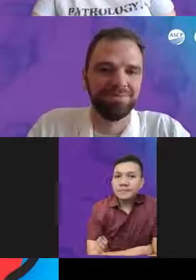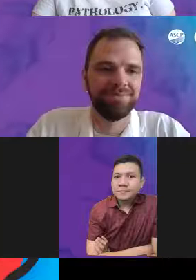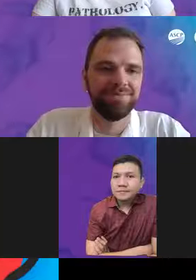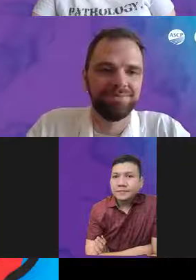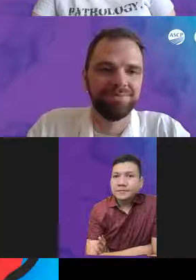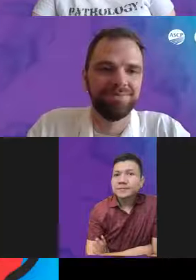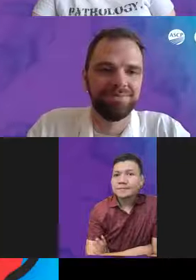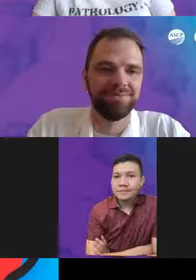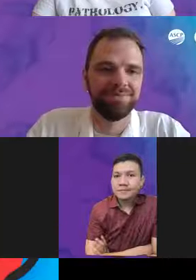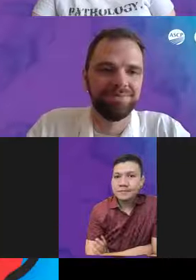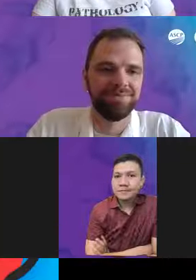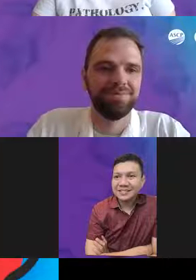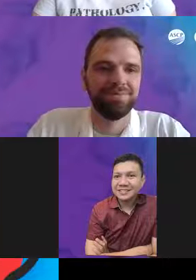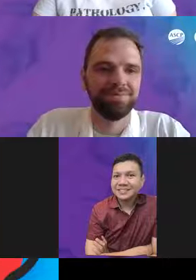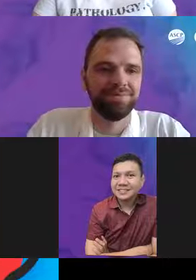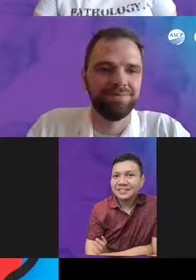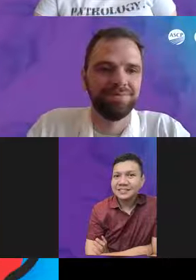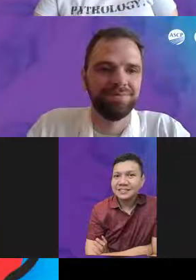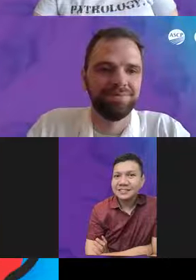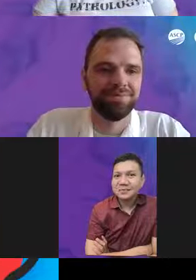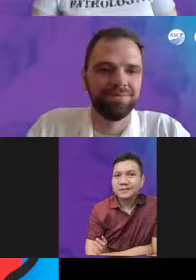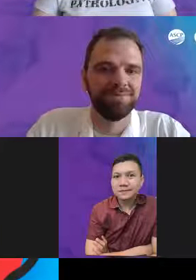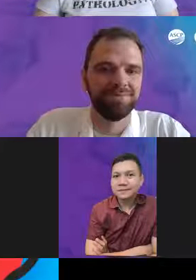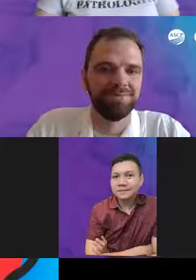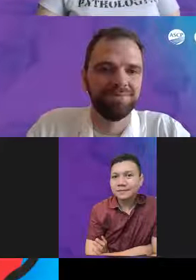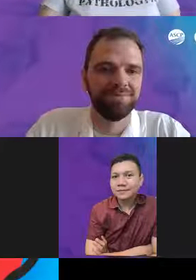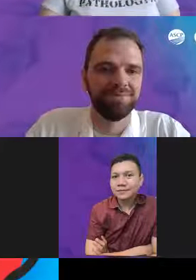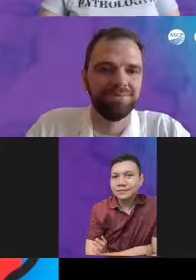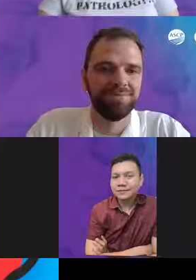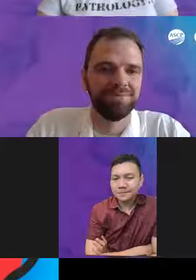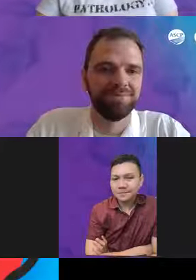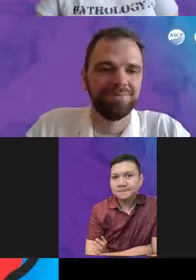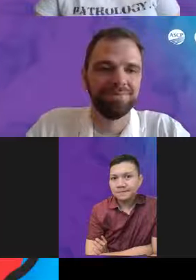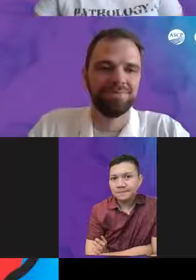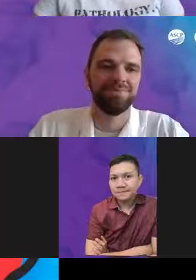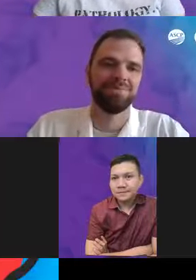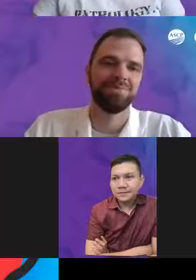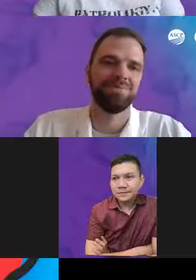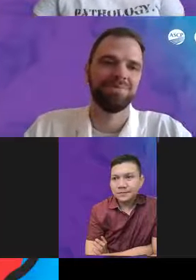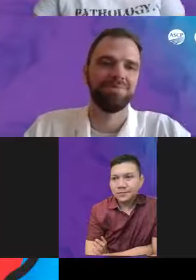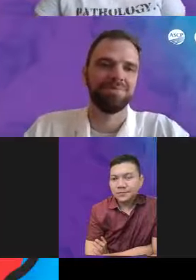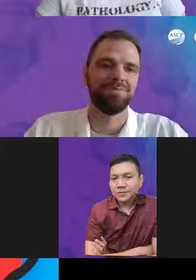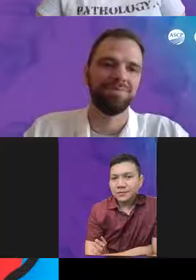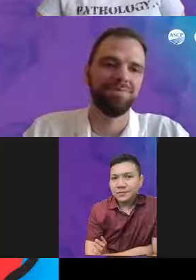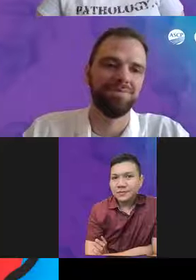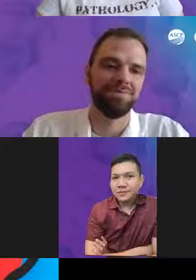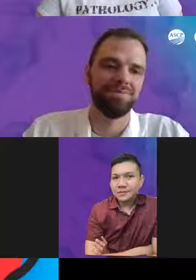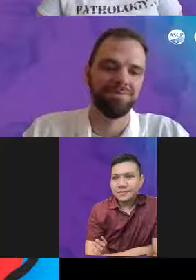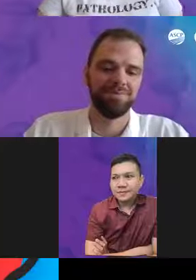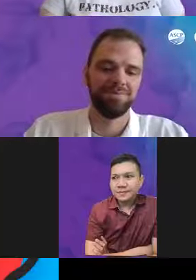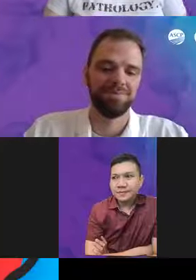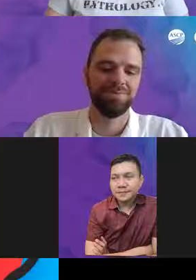good time. I'm getting a lot of feedback from program directors and students who are submitting to